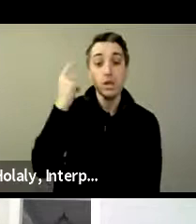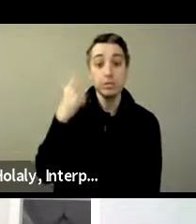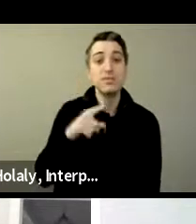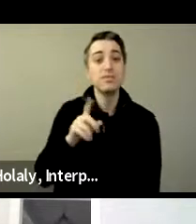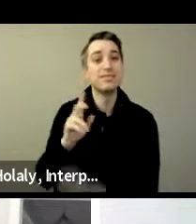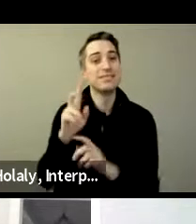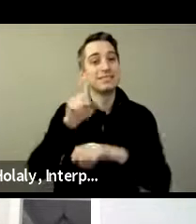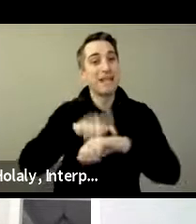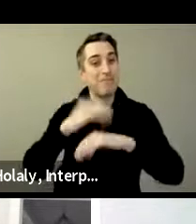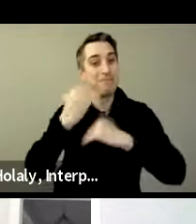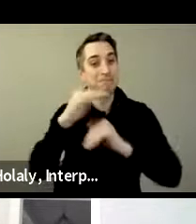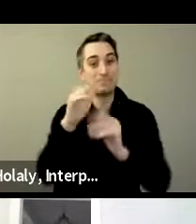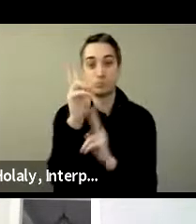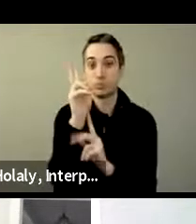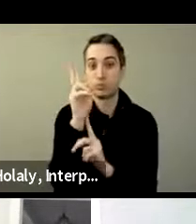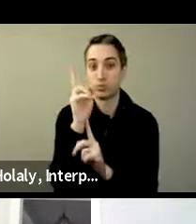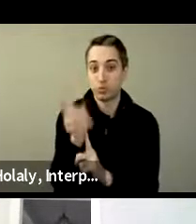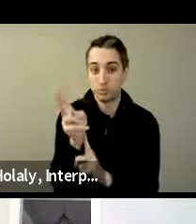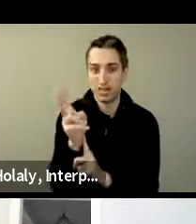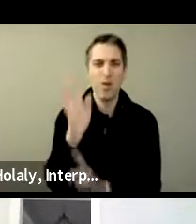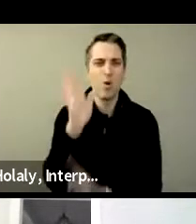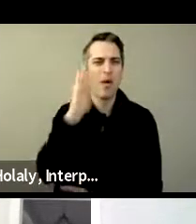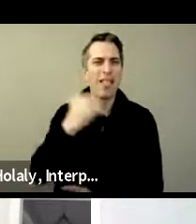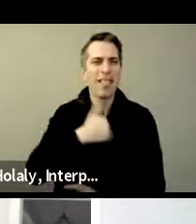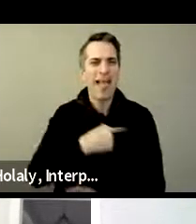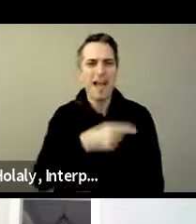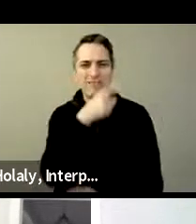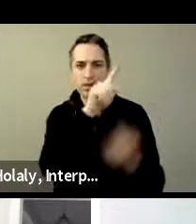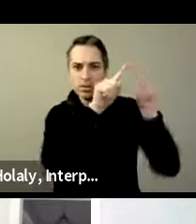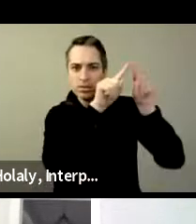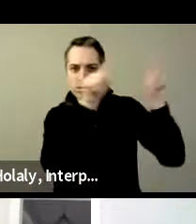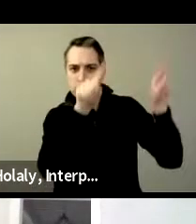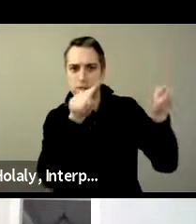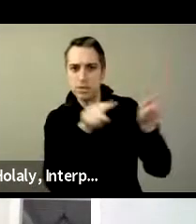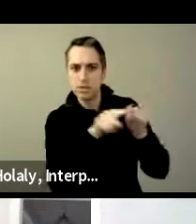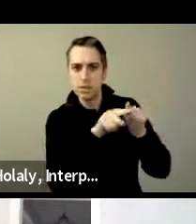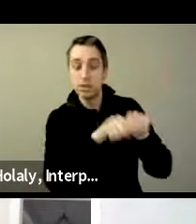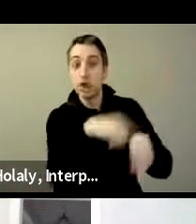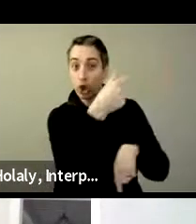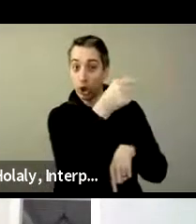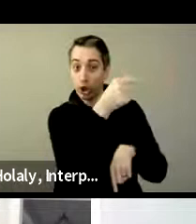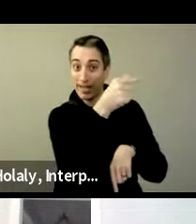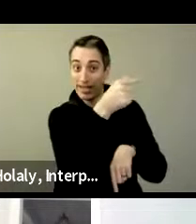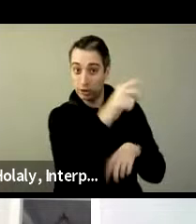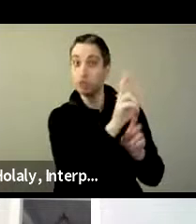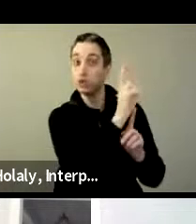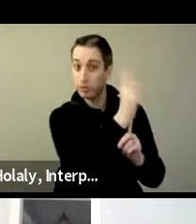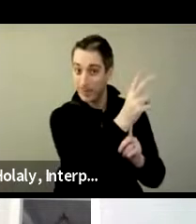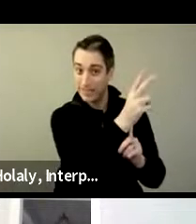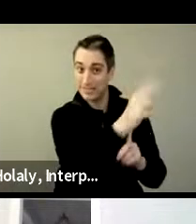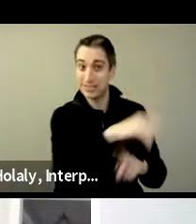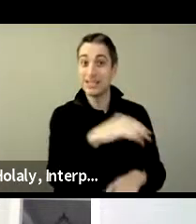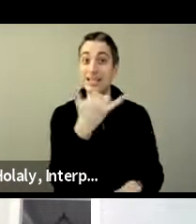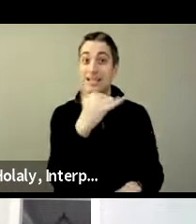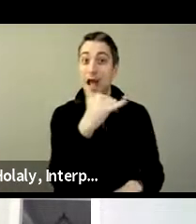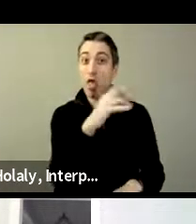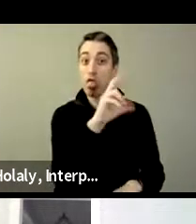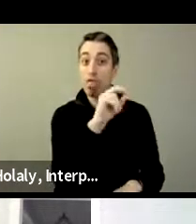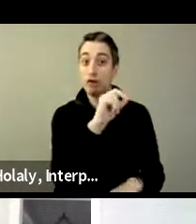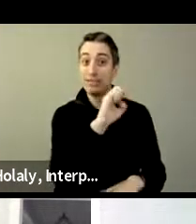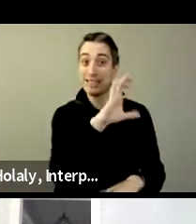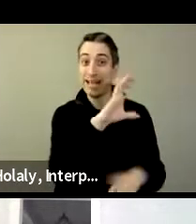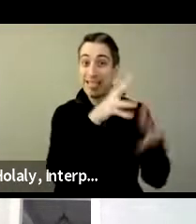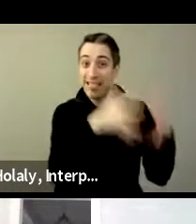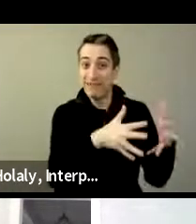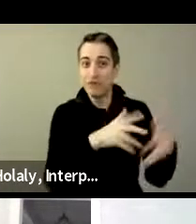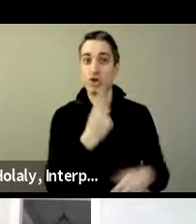2 minutes. There will be a visual timer on screen showing the following colors: green for 2 minutes, yellow for 30 seconds, and red for